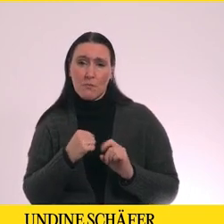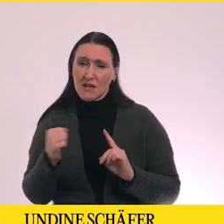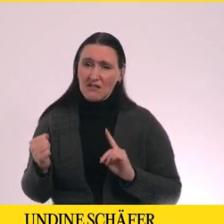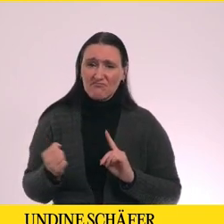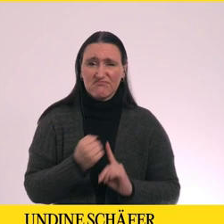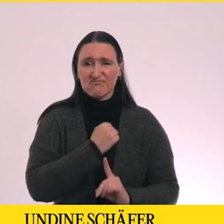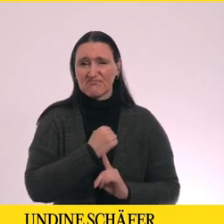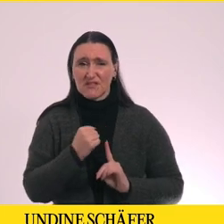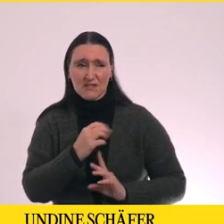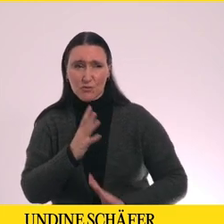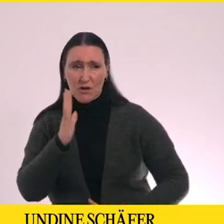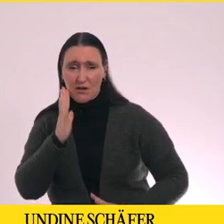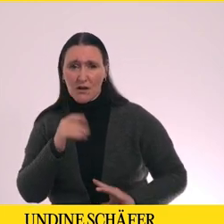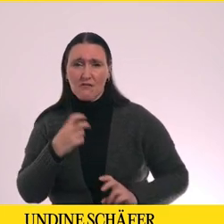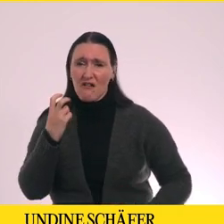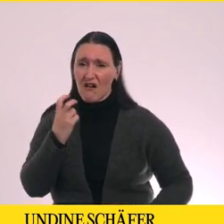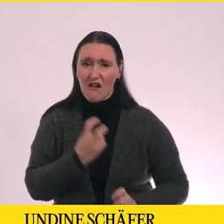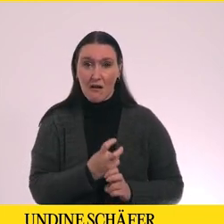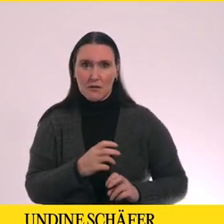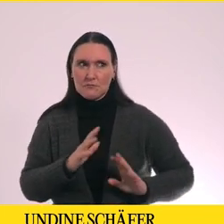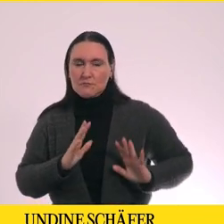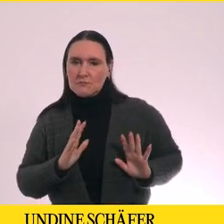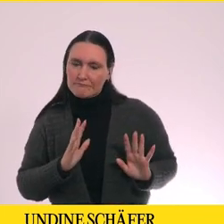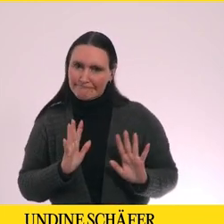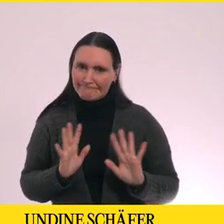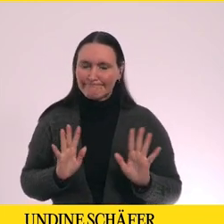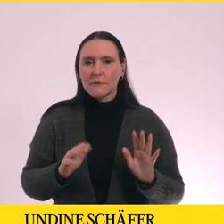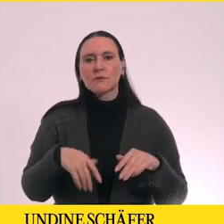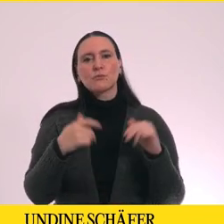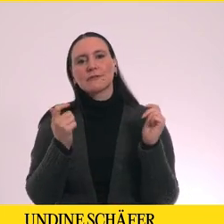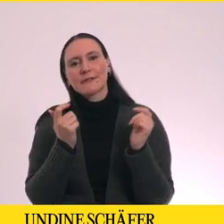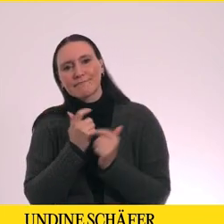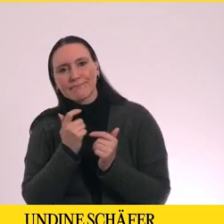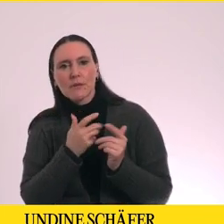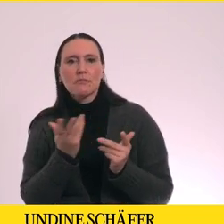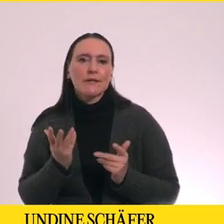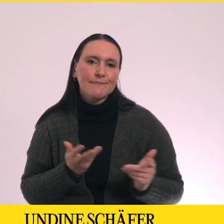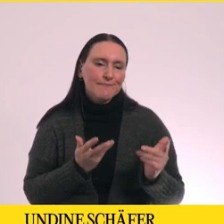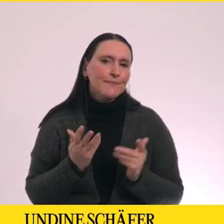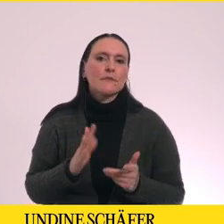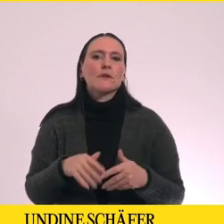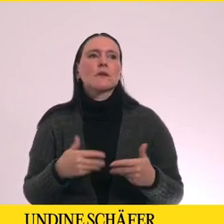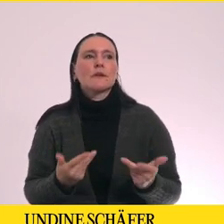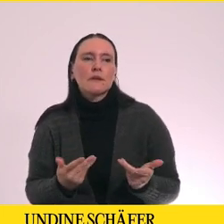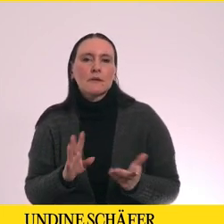it's comedy, then, like, you know, it's okay to take it a little bit too far as a,